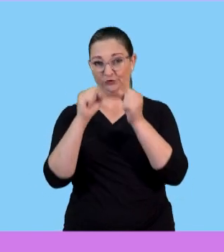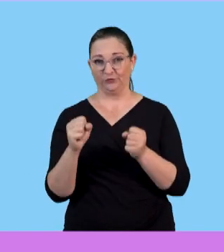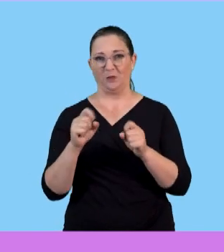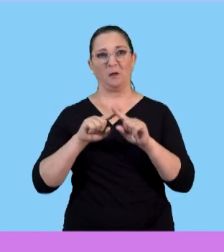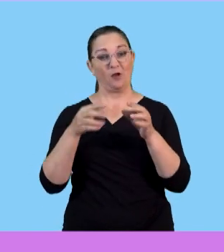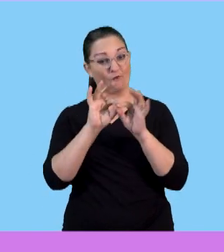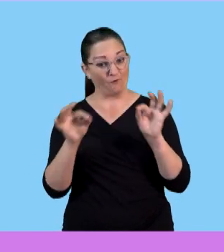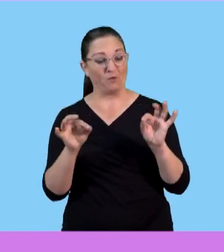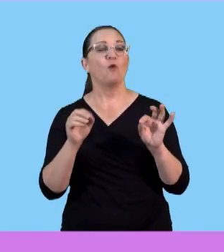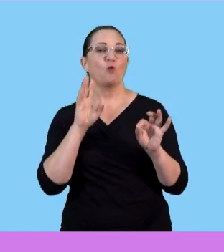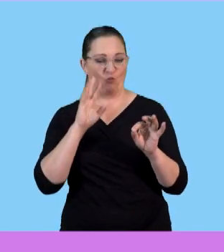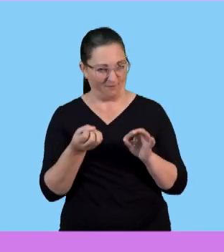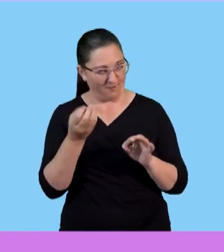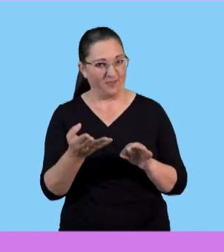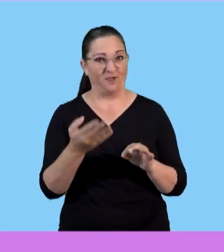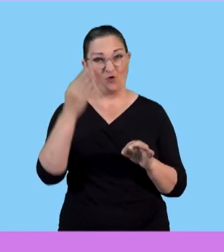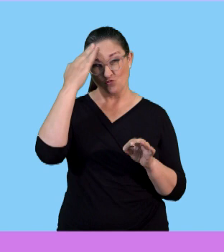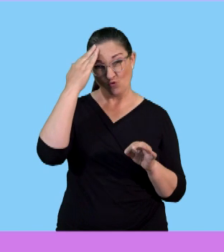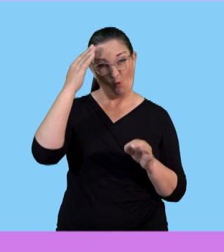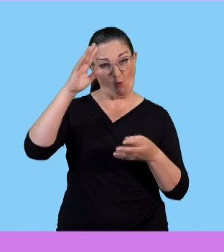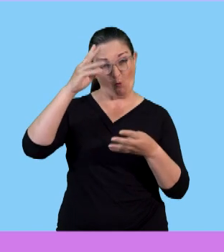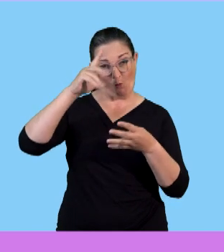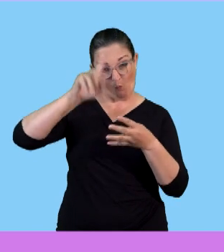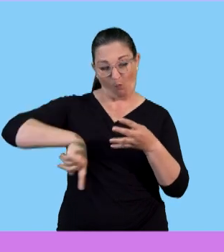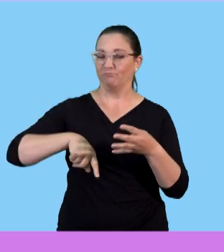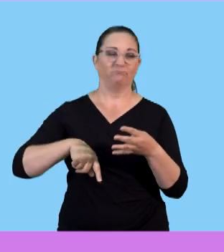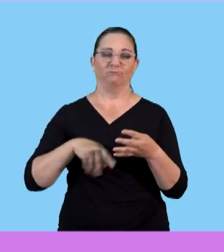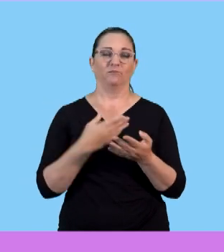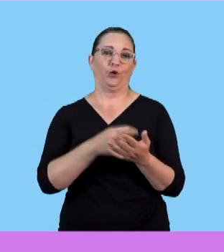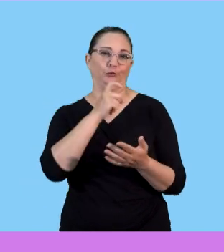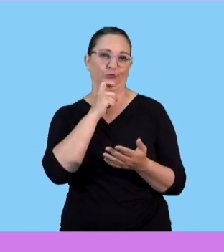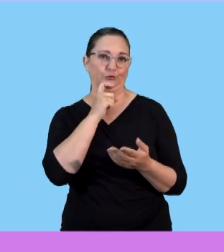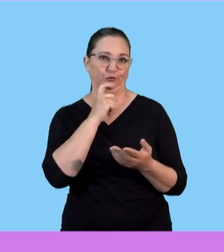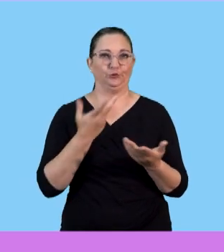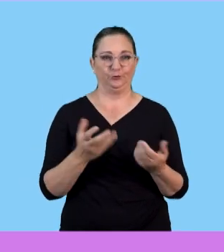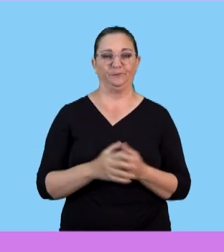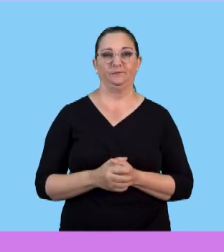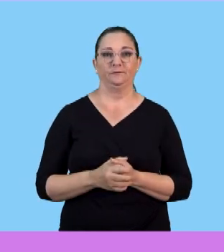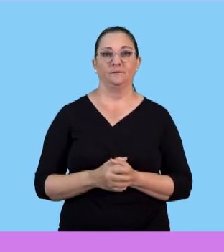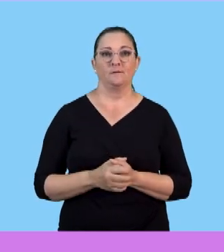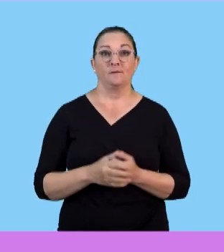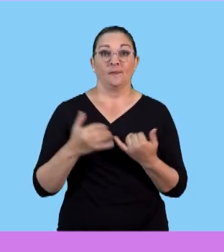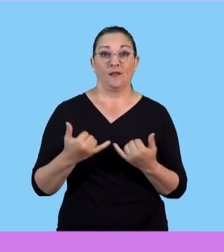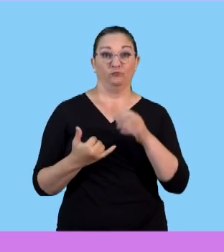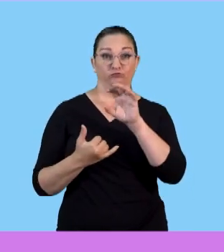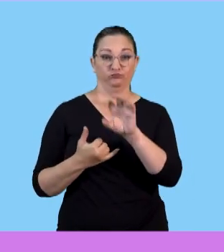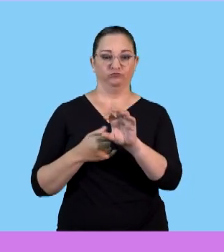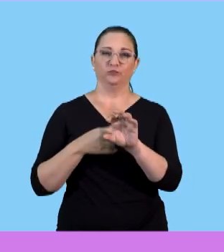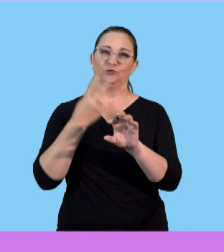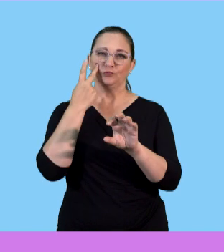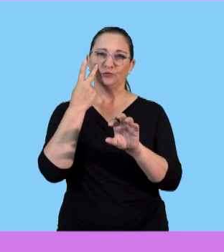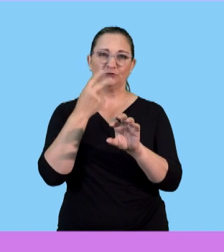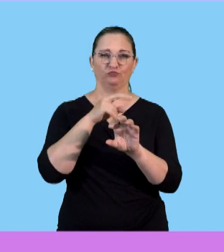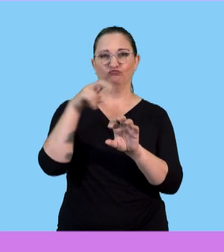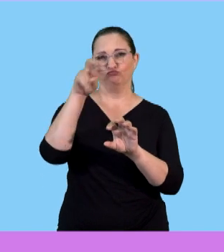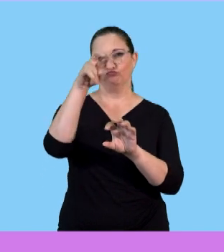need to know them off by heart, you can just use them as they are given. Our journey that we're going to take